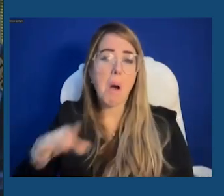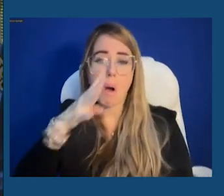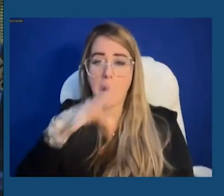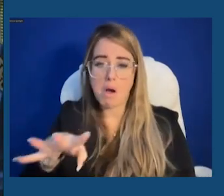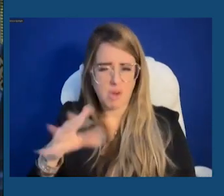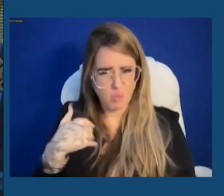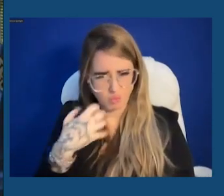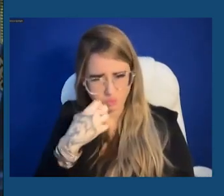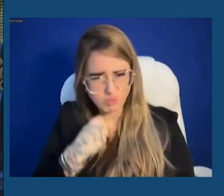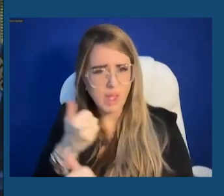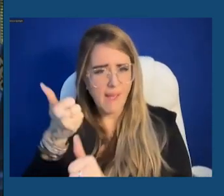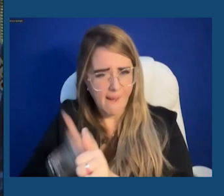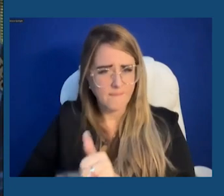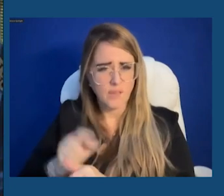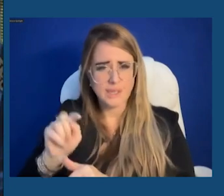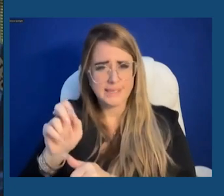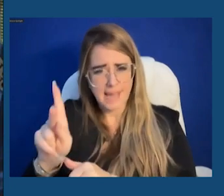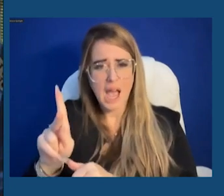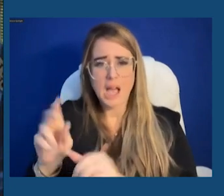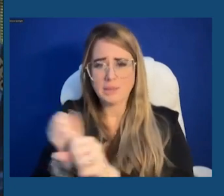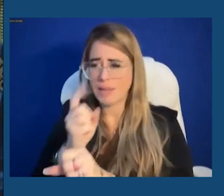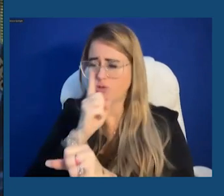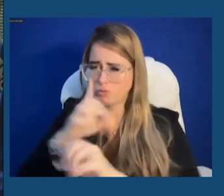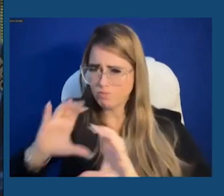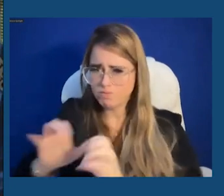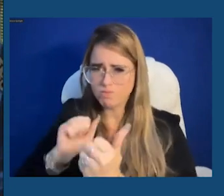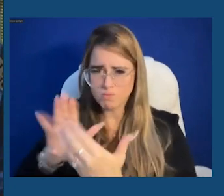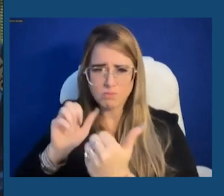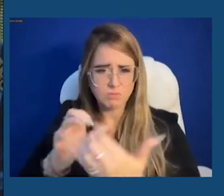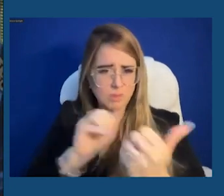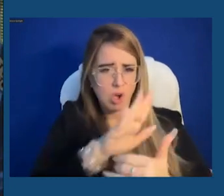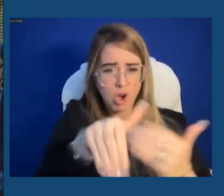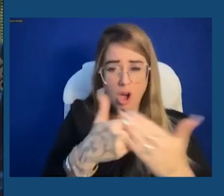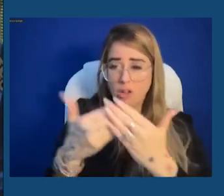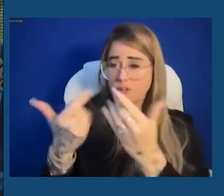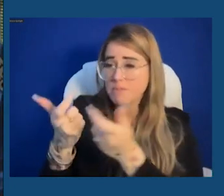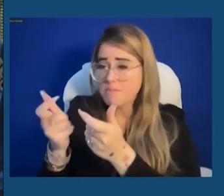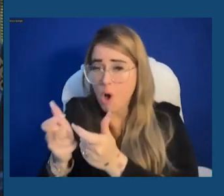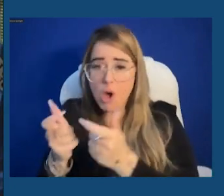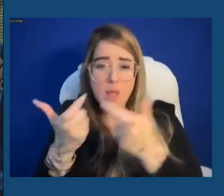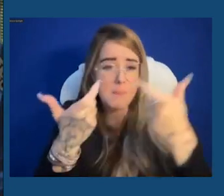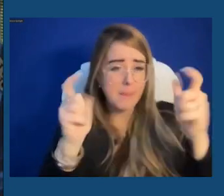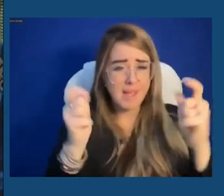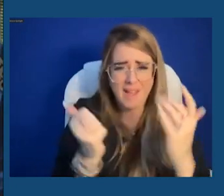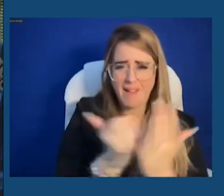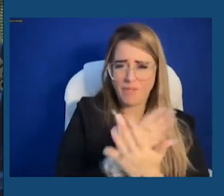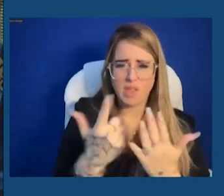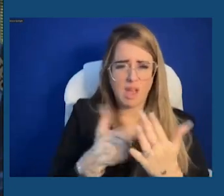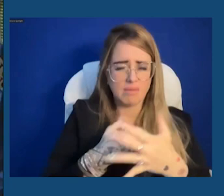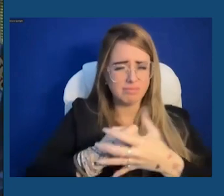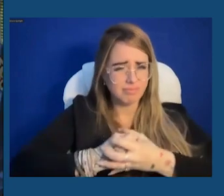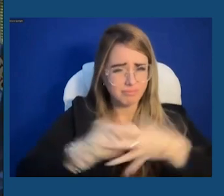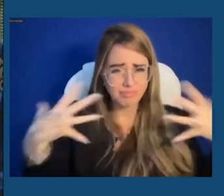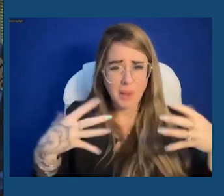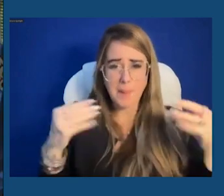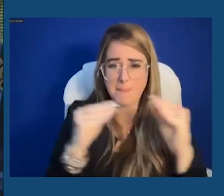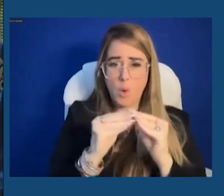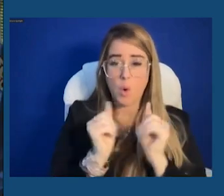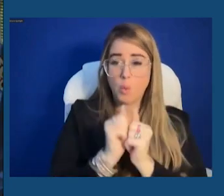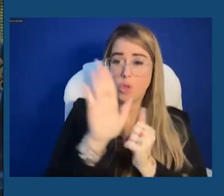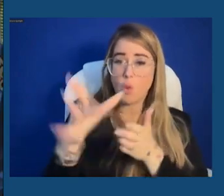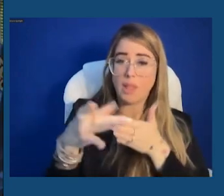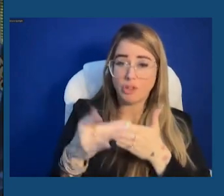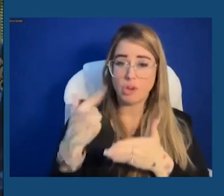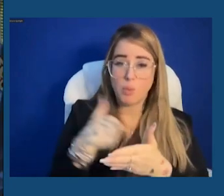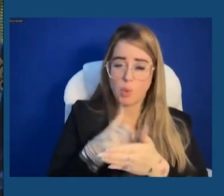from a force of people that were focused in specific areas, and I've expanded it dramatically. And under your leadership, we're going to do even more. So